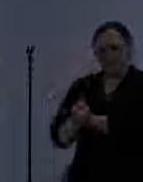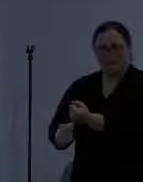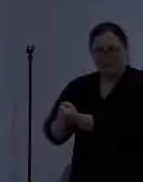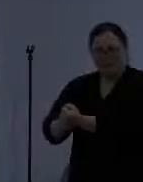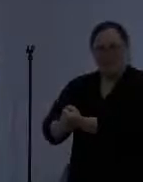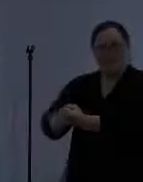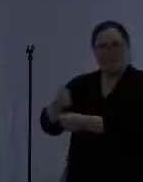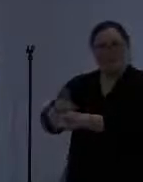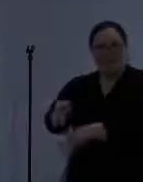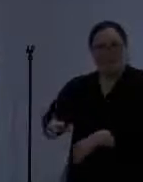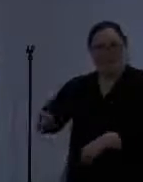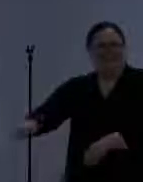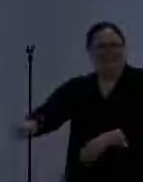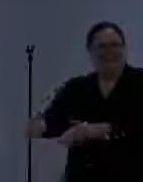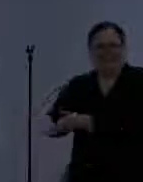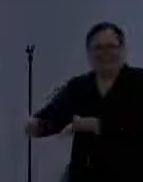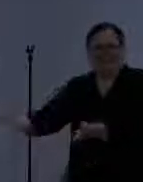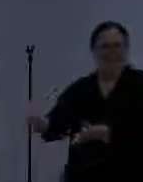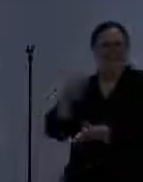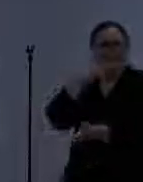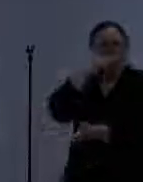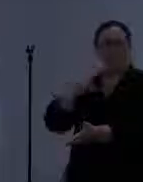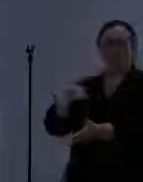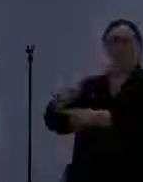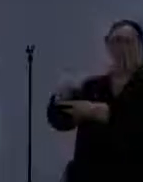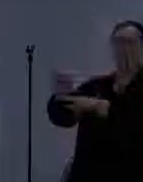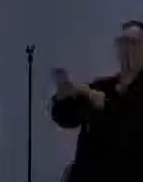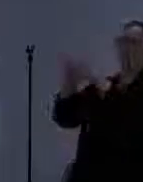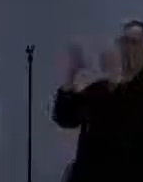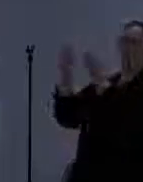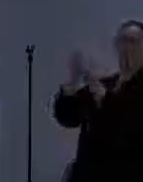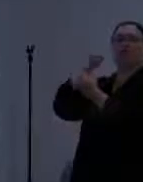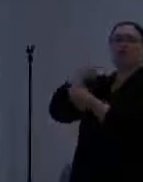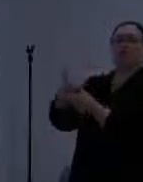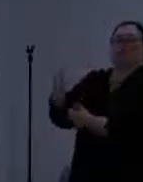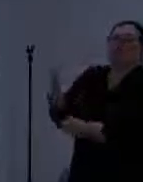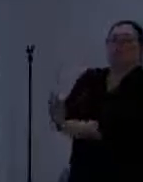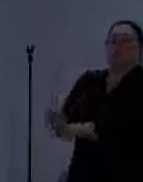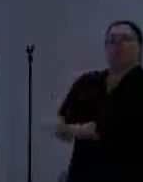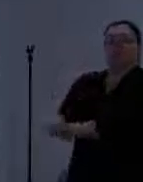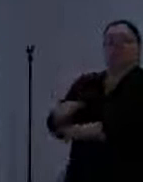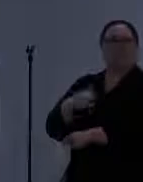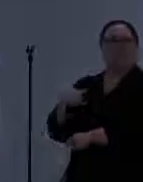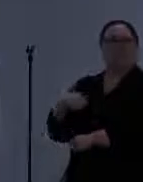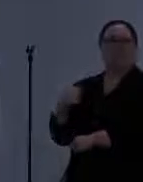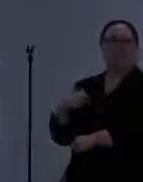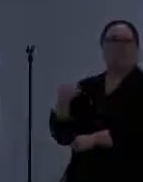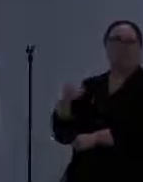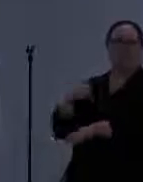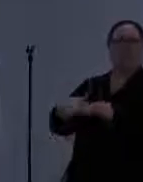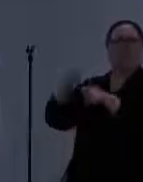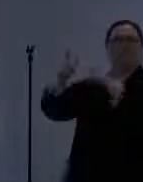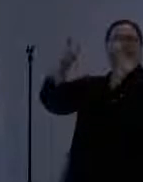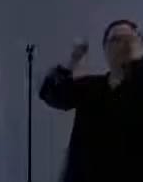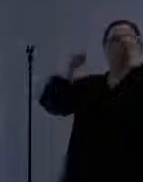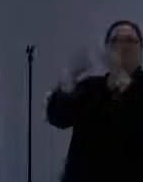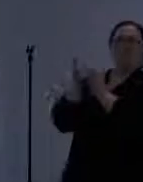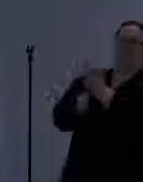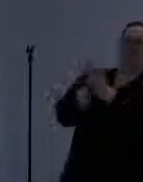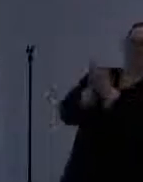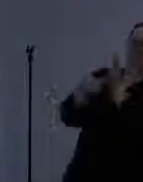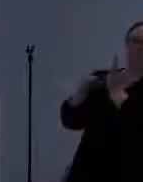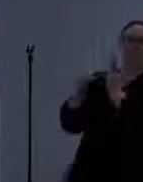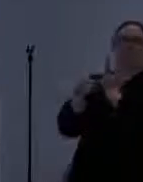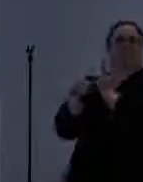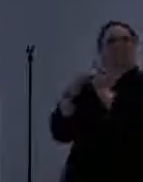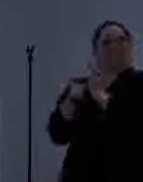Thank you. I just want to go like the last of the code of conduct, which is to take all reasonable steps